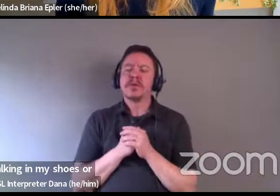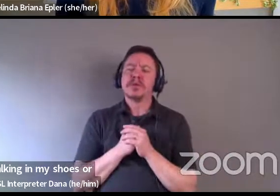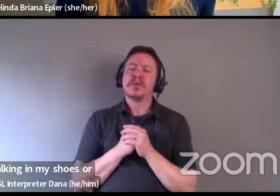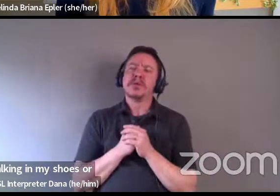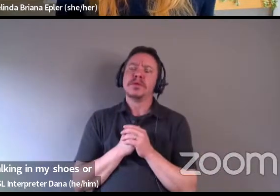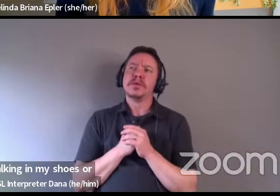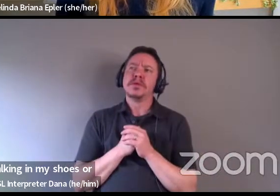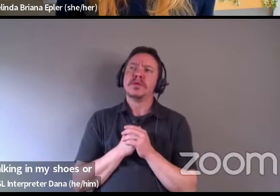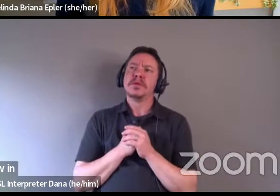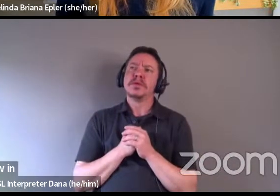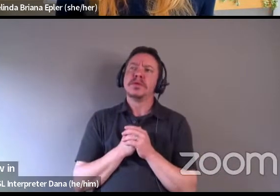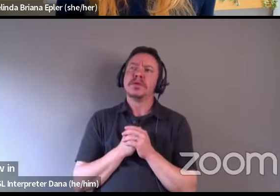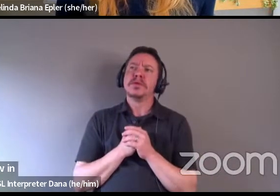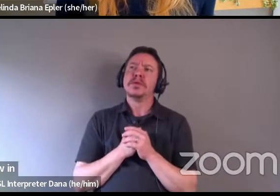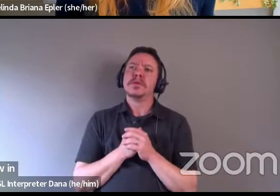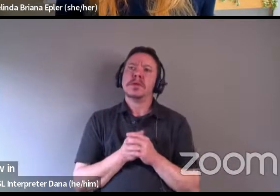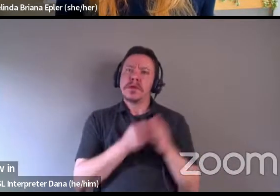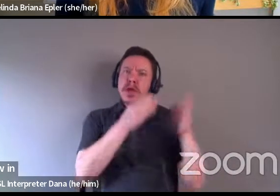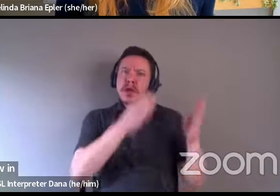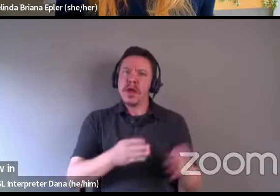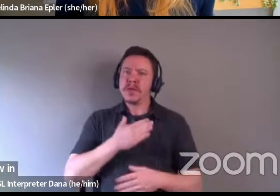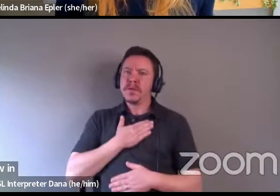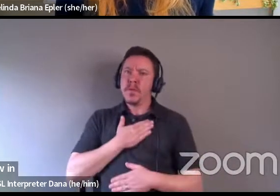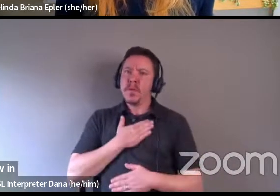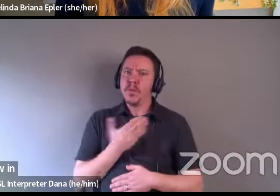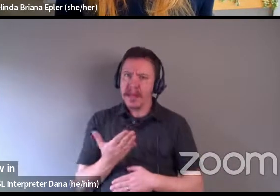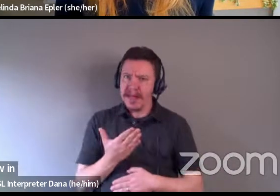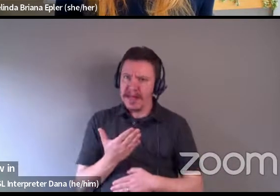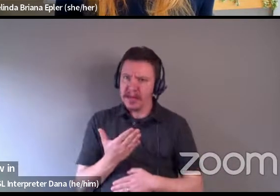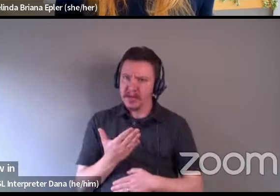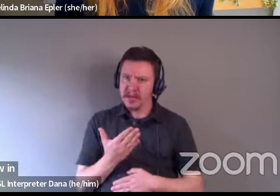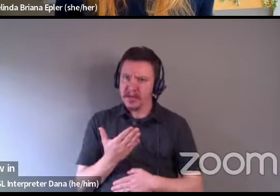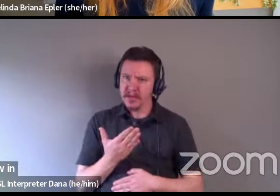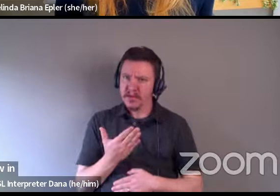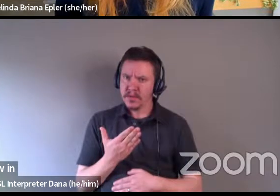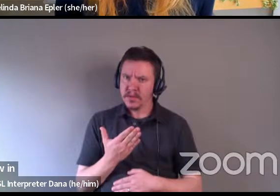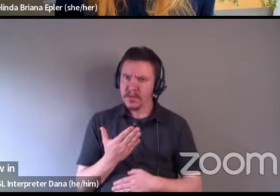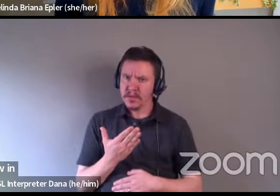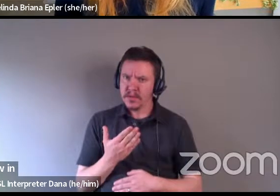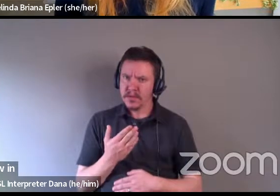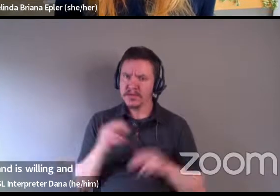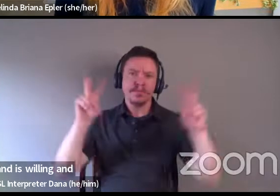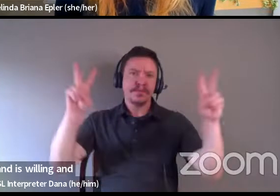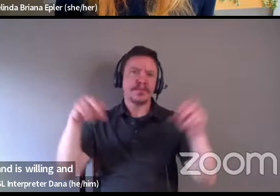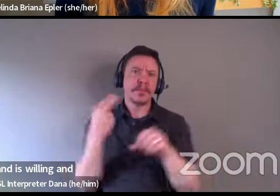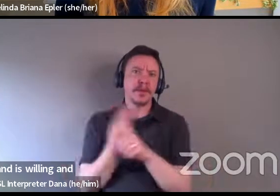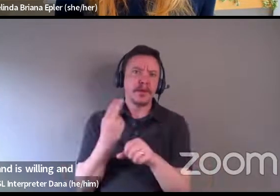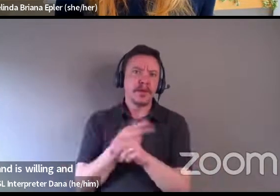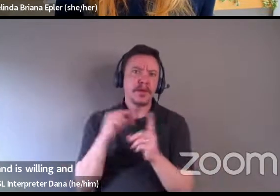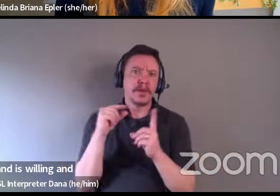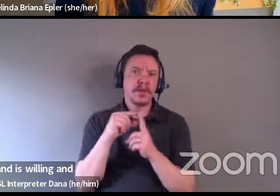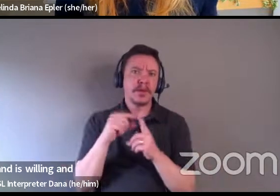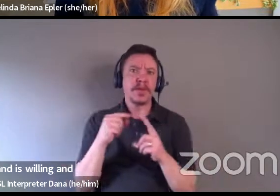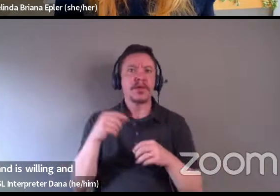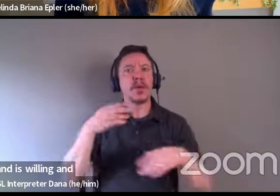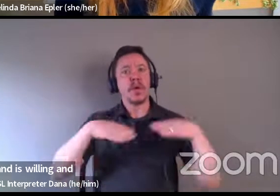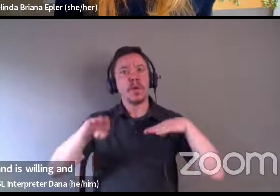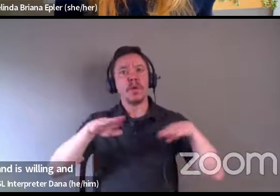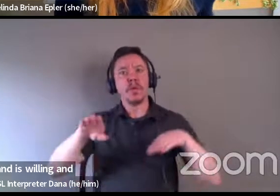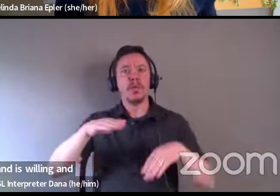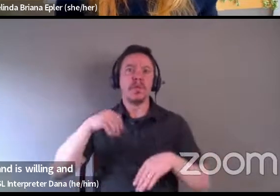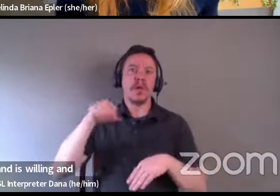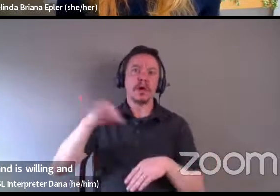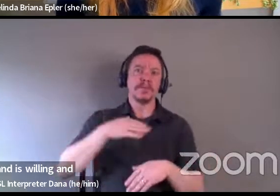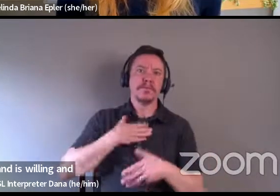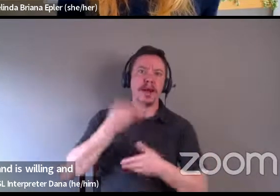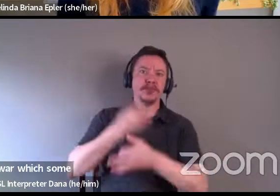And it's willing, and I'm using the word walk, which is kind of, some people say it's kind of